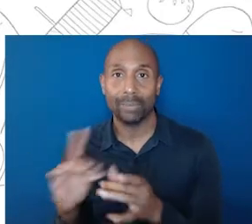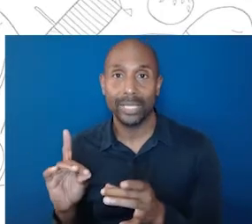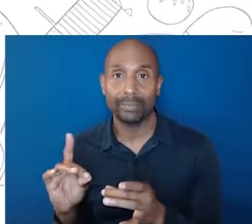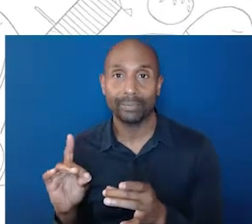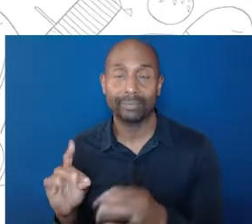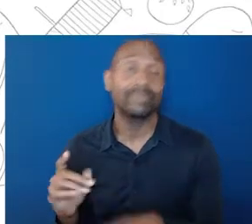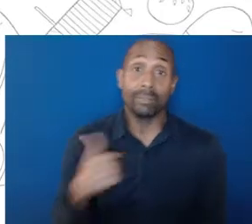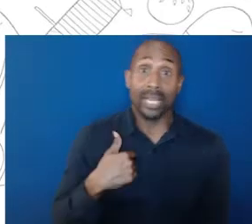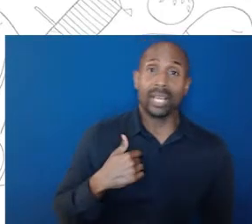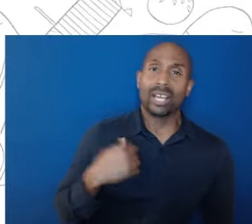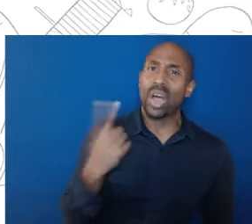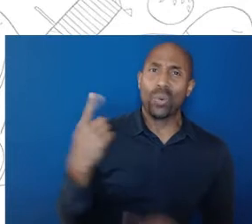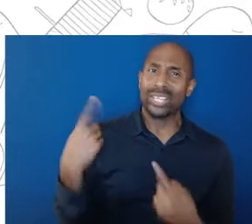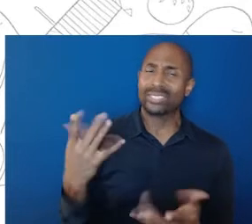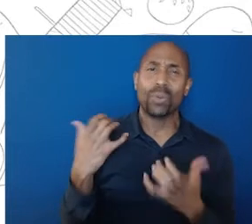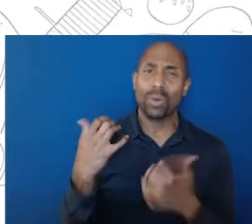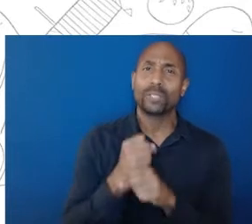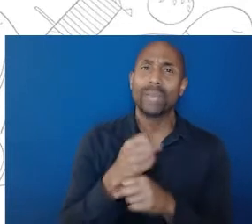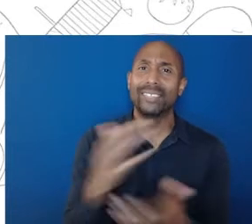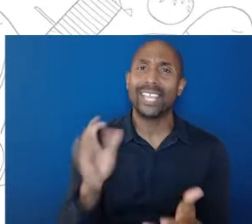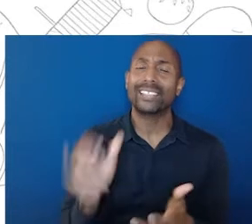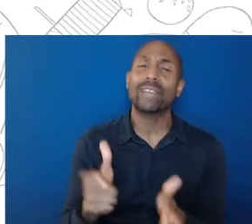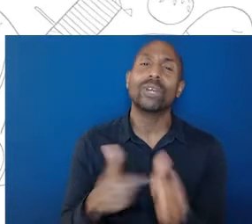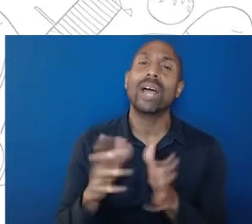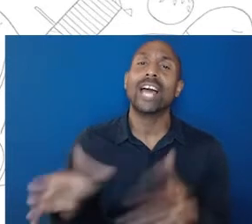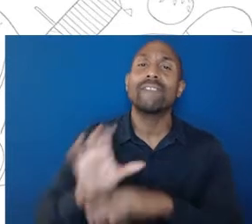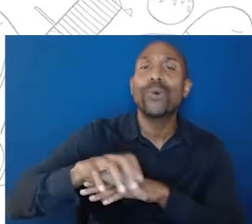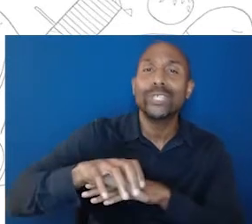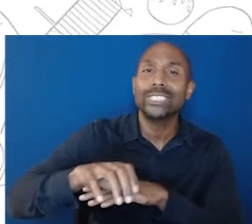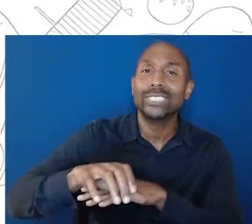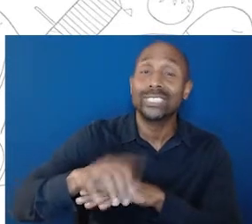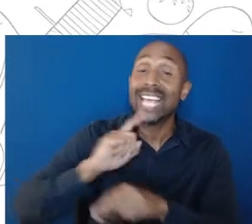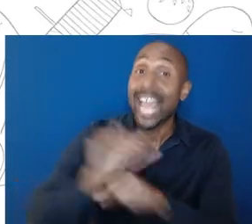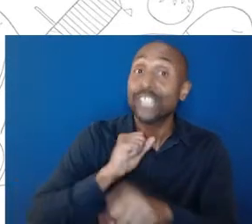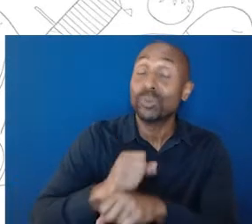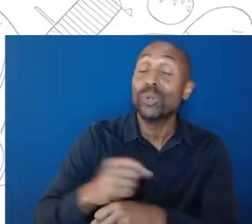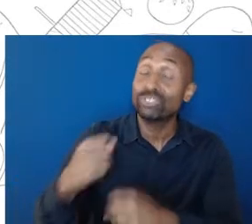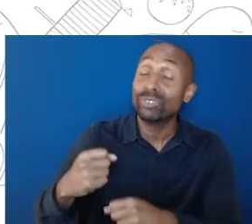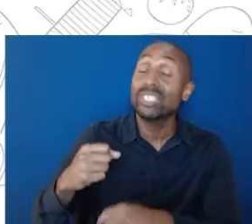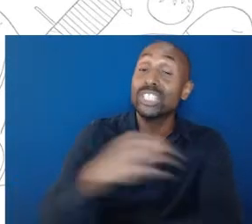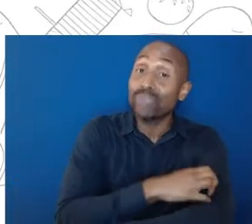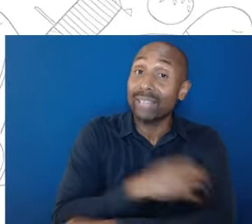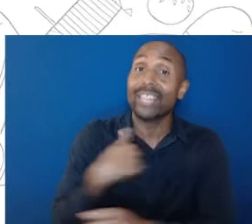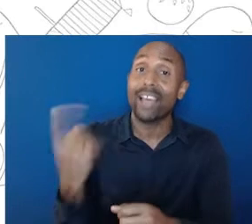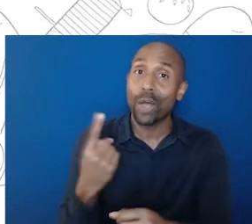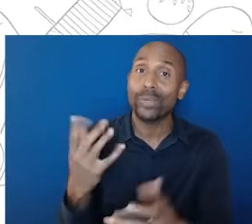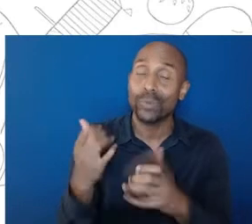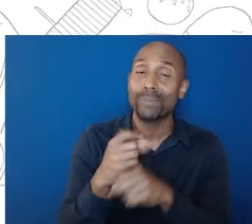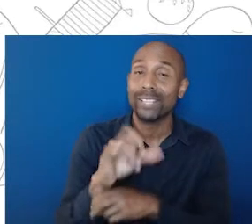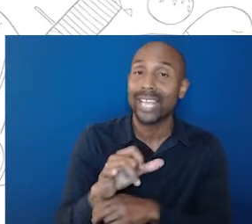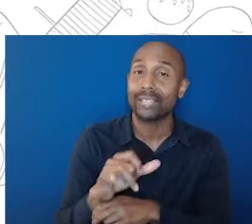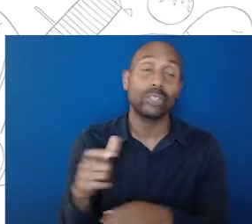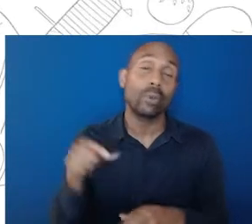speaking on that, like I've always just wanted to make things that take a lot of force and literal strength. It requires a lot of physical strength even,